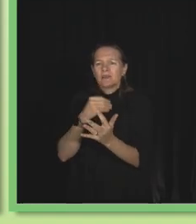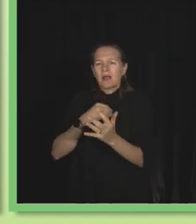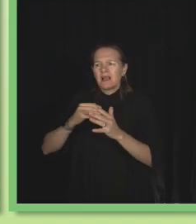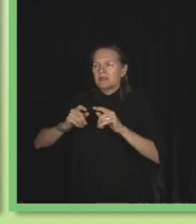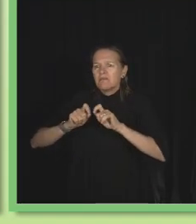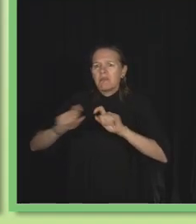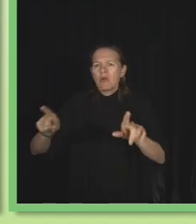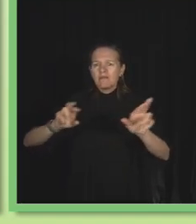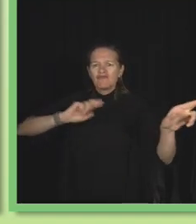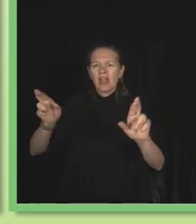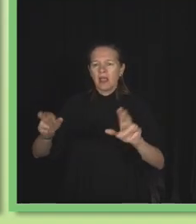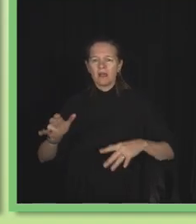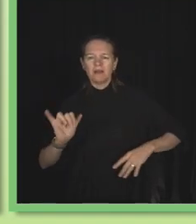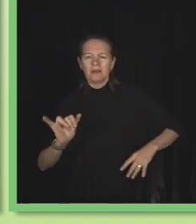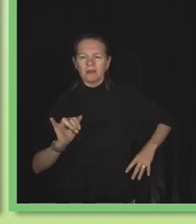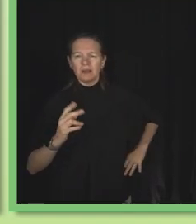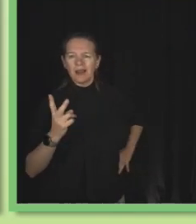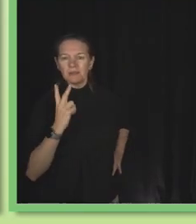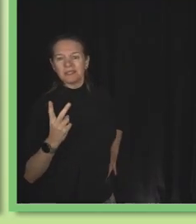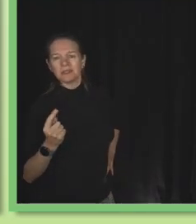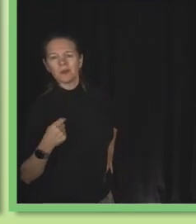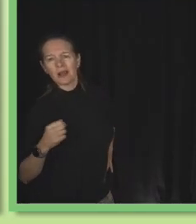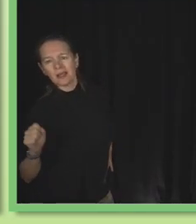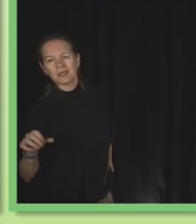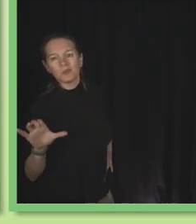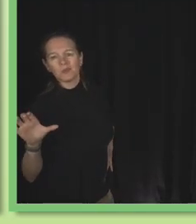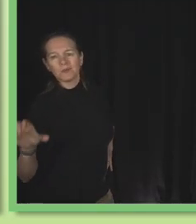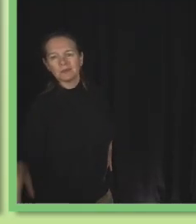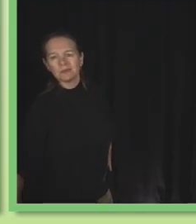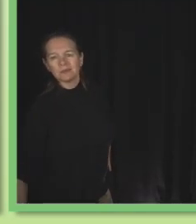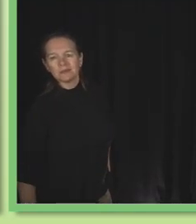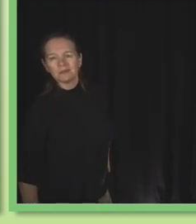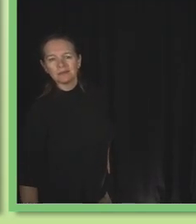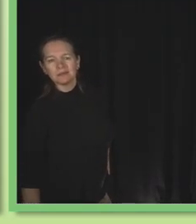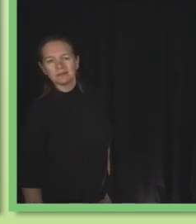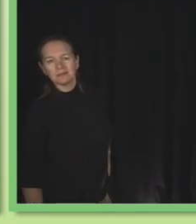ready. Let me see what I can do.